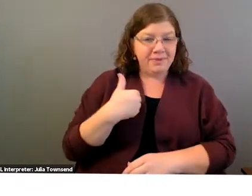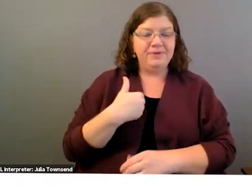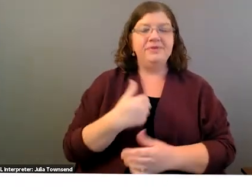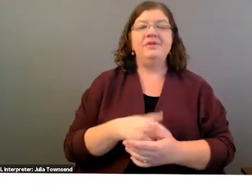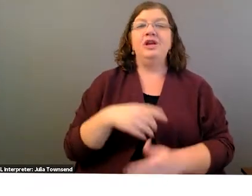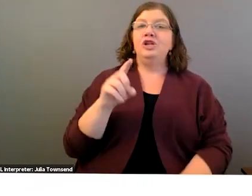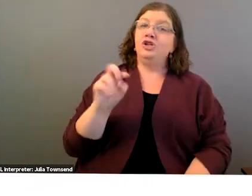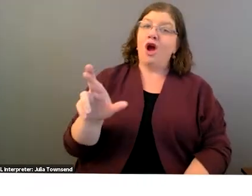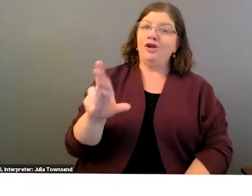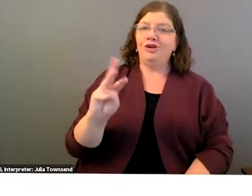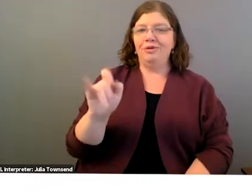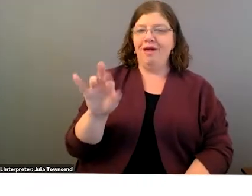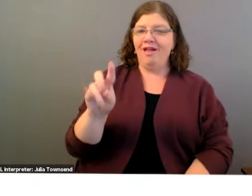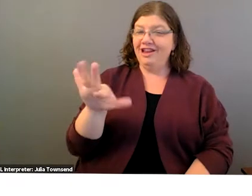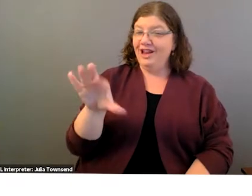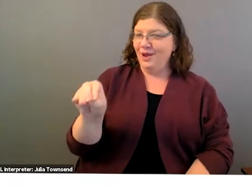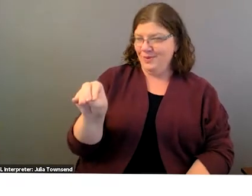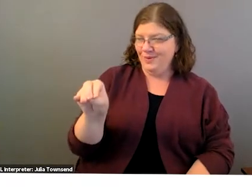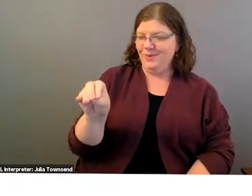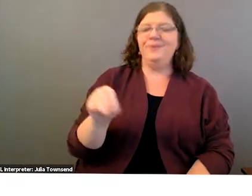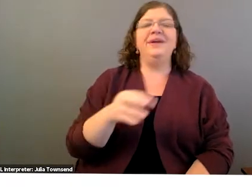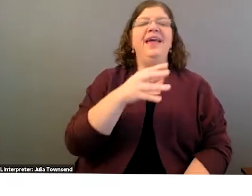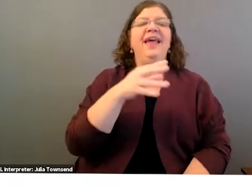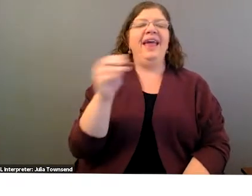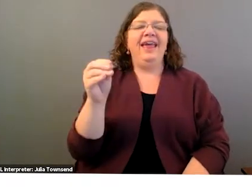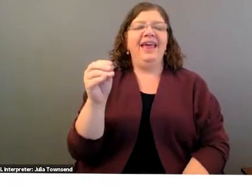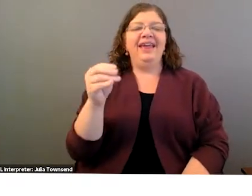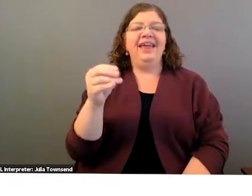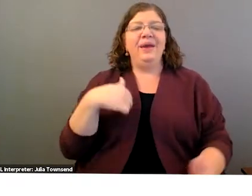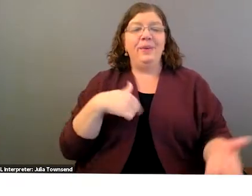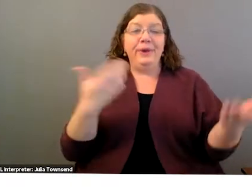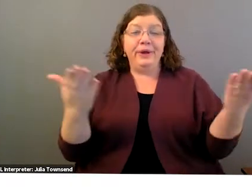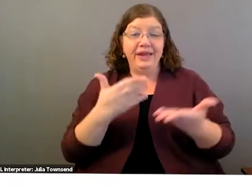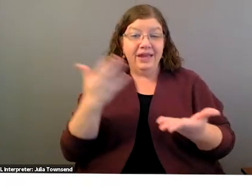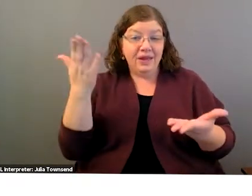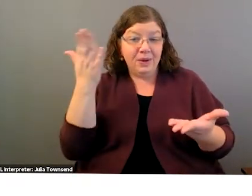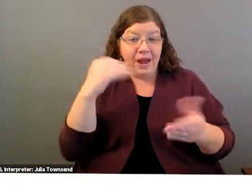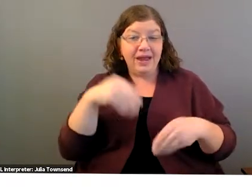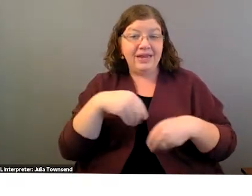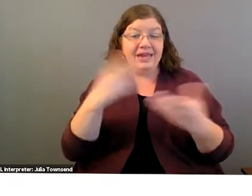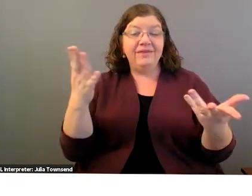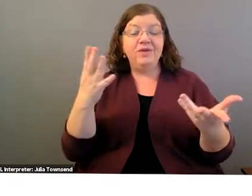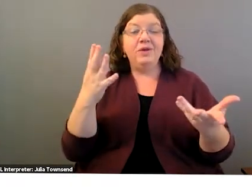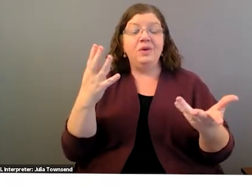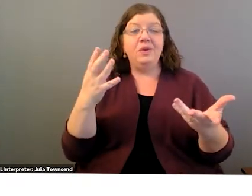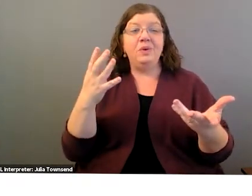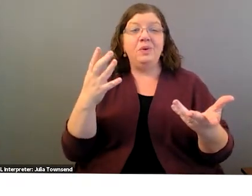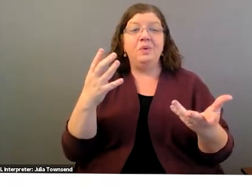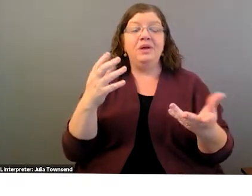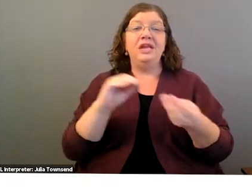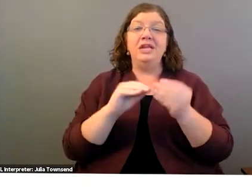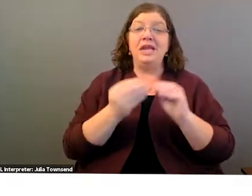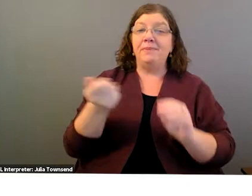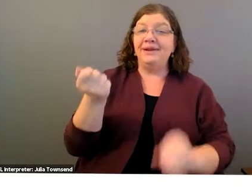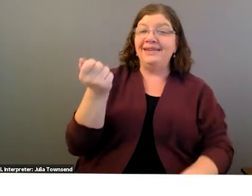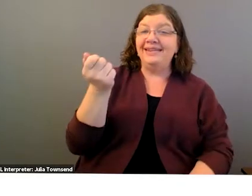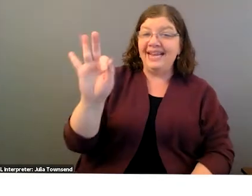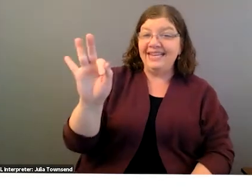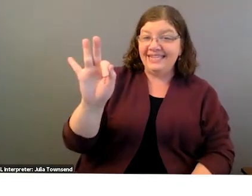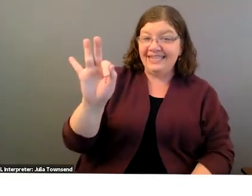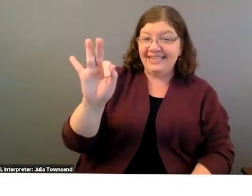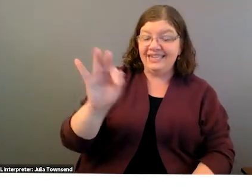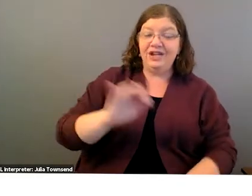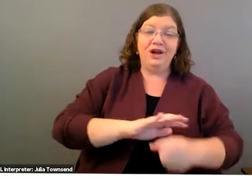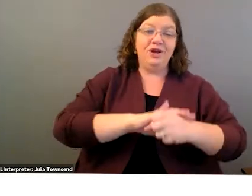Maldonado, and we are here to give you version 19 of the COVID